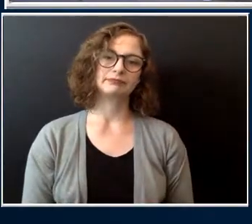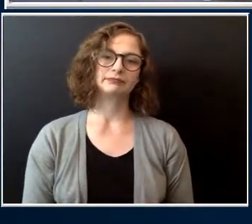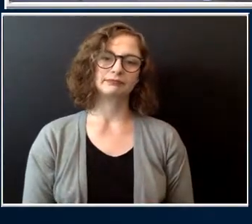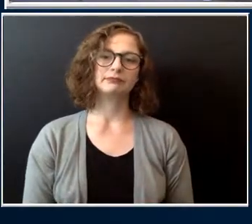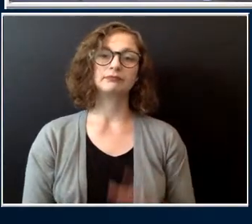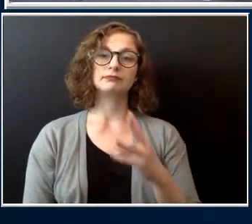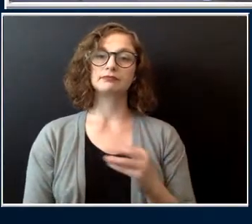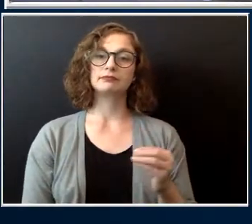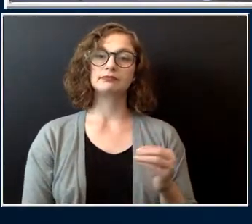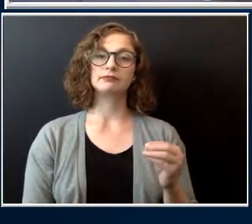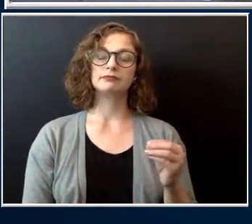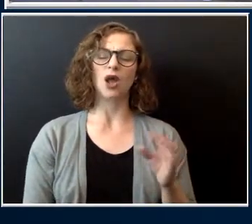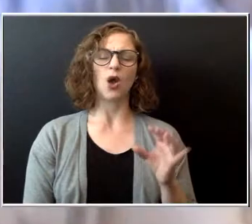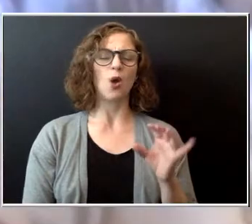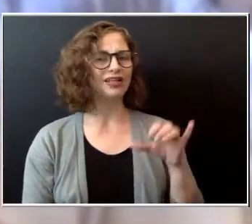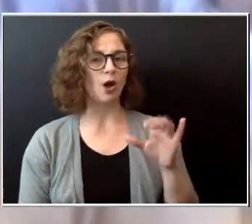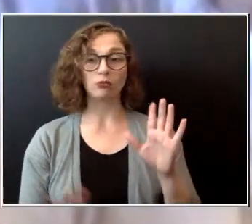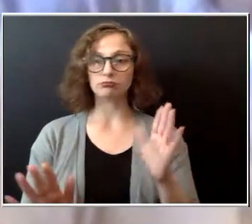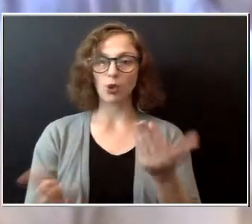a good, go ahead.